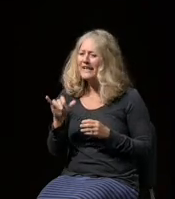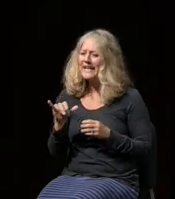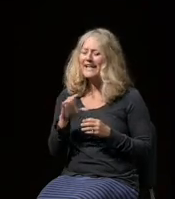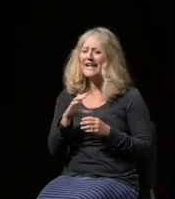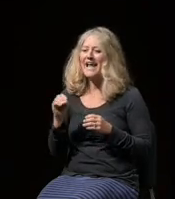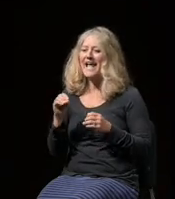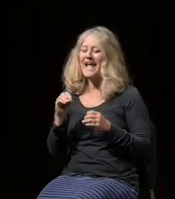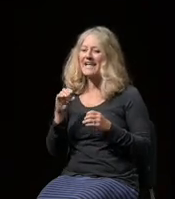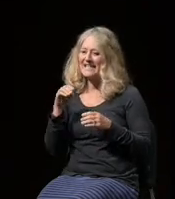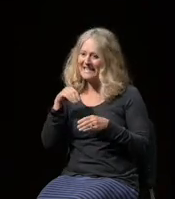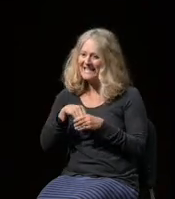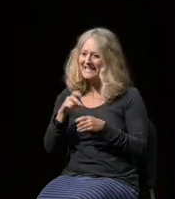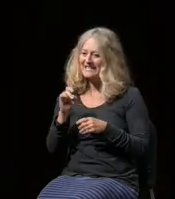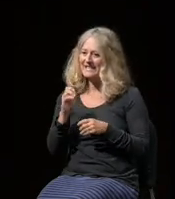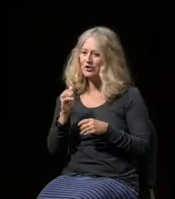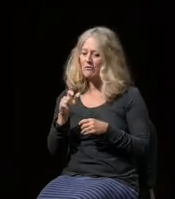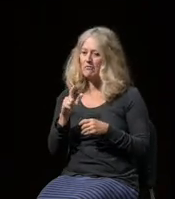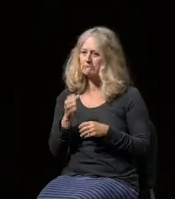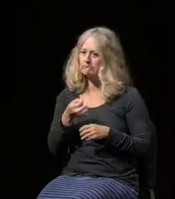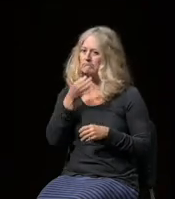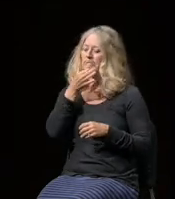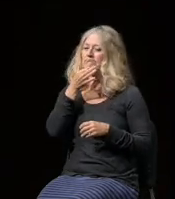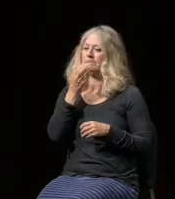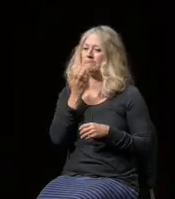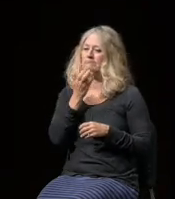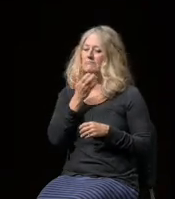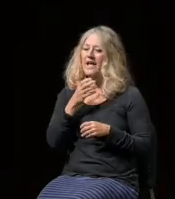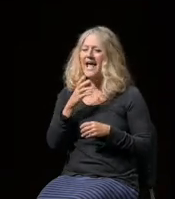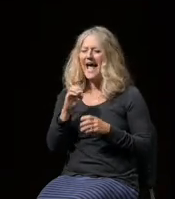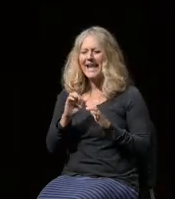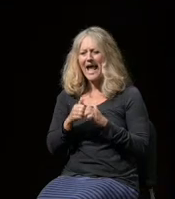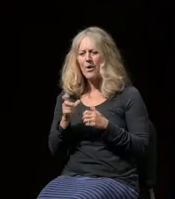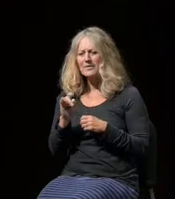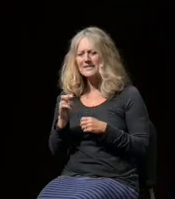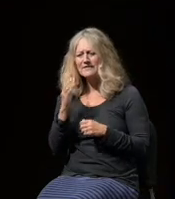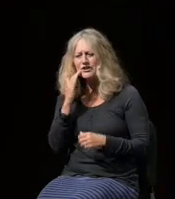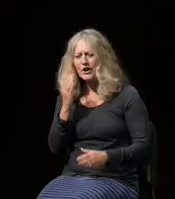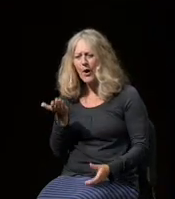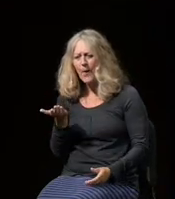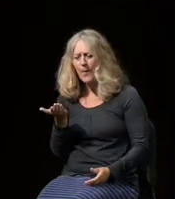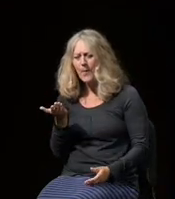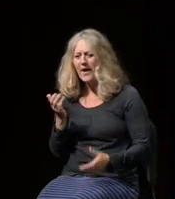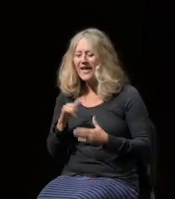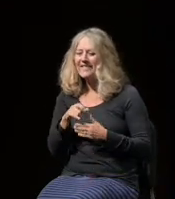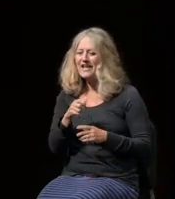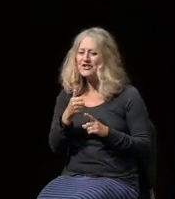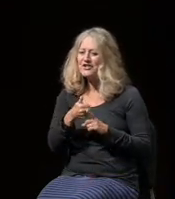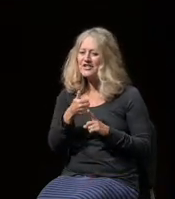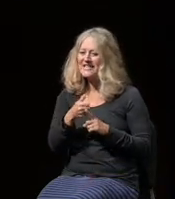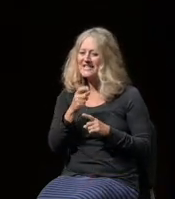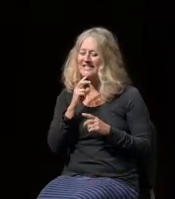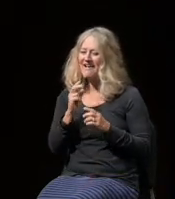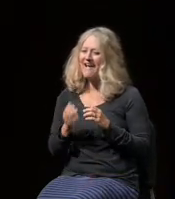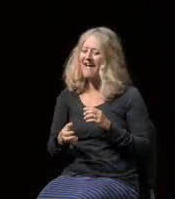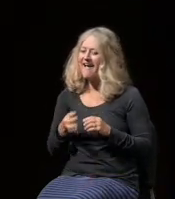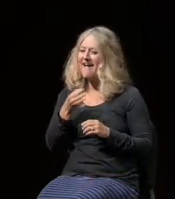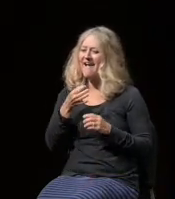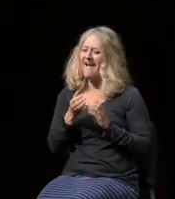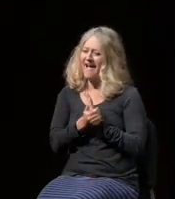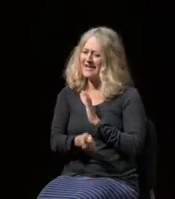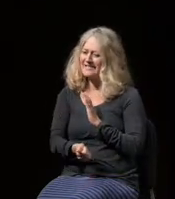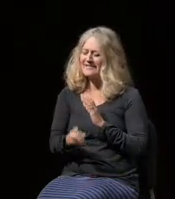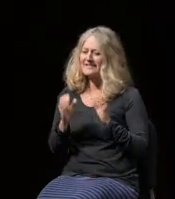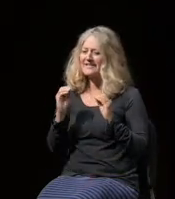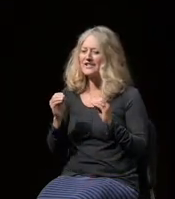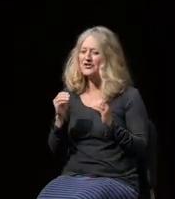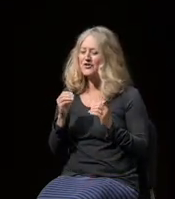digital classroom. How does the division know that she is an excellent teacher filled with innovation